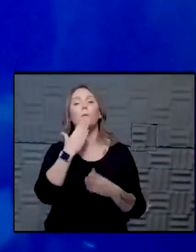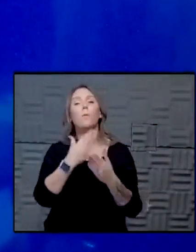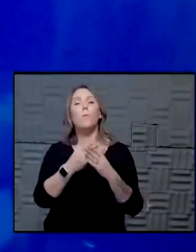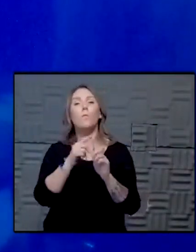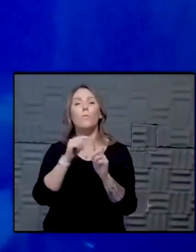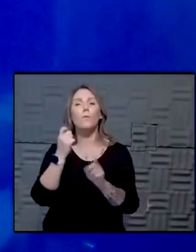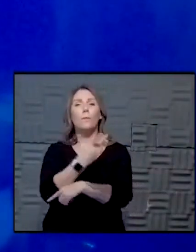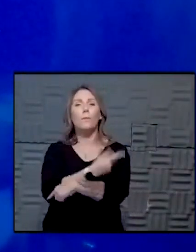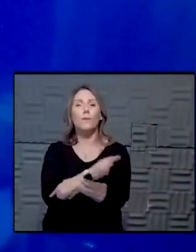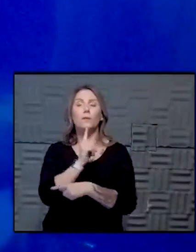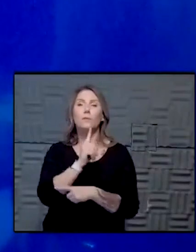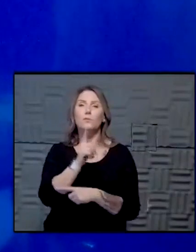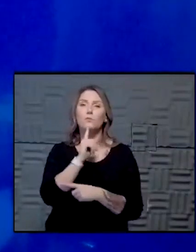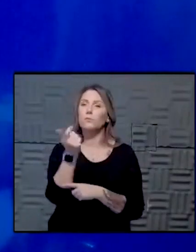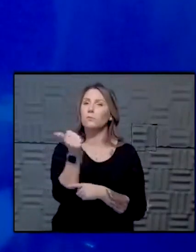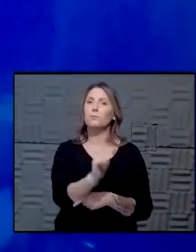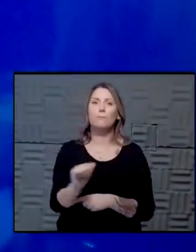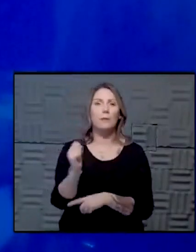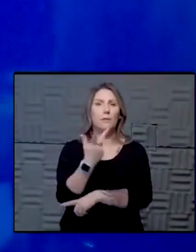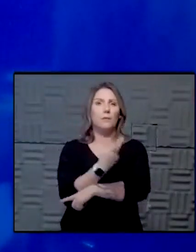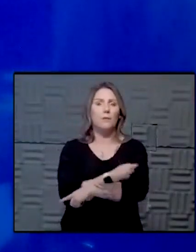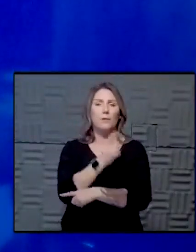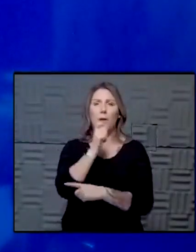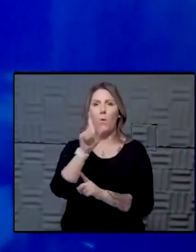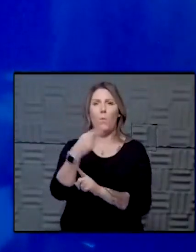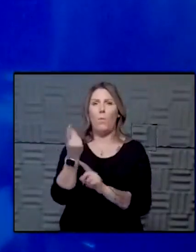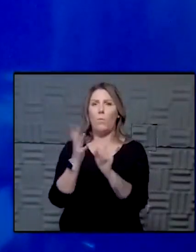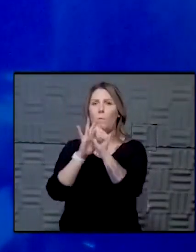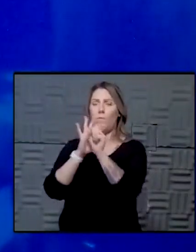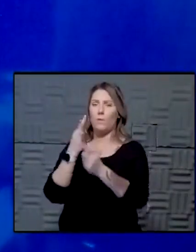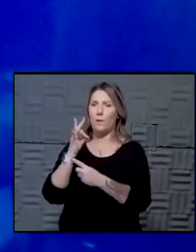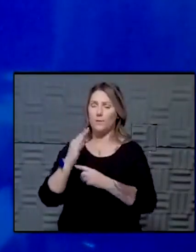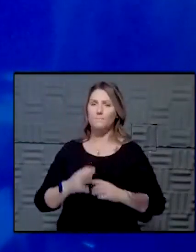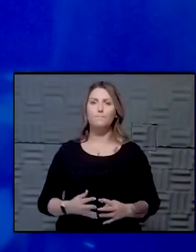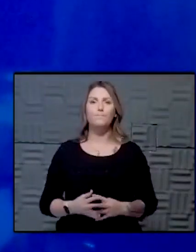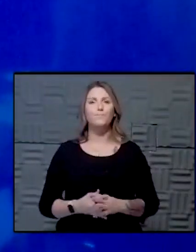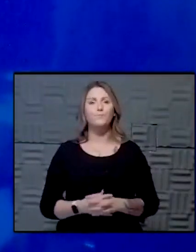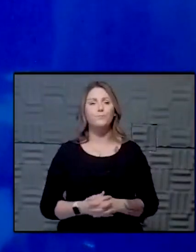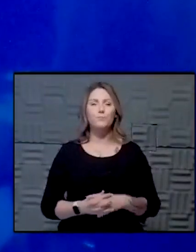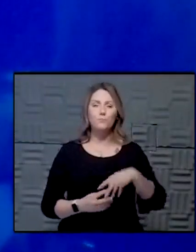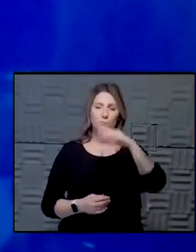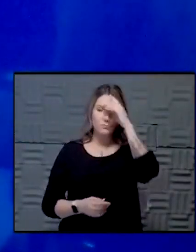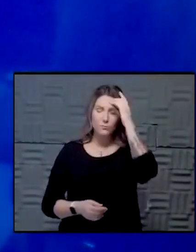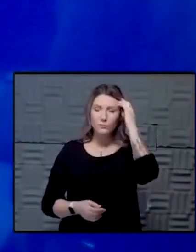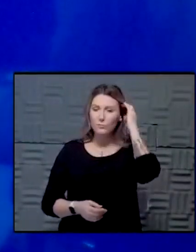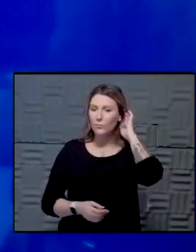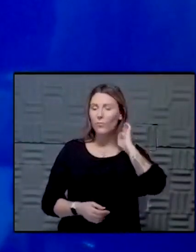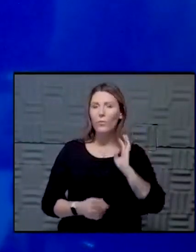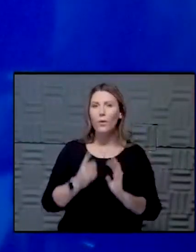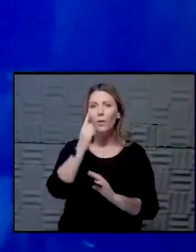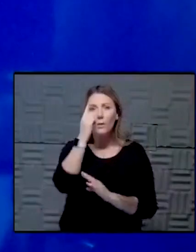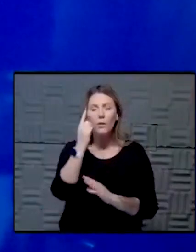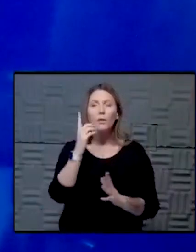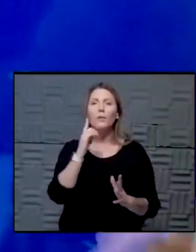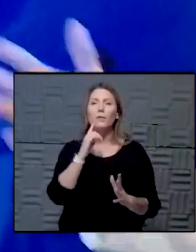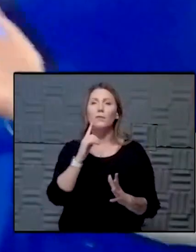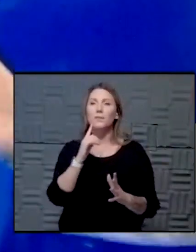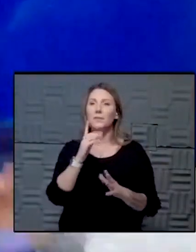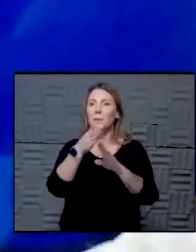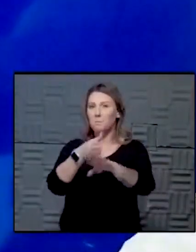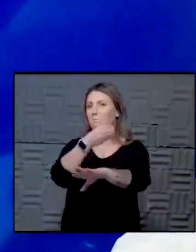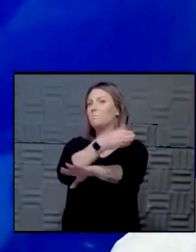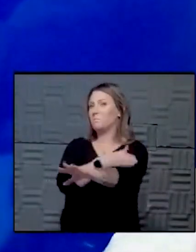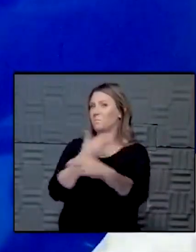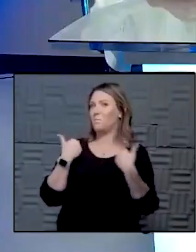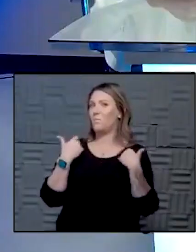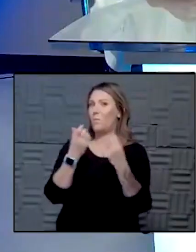vaccination. That's true for any vaccination, just not just COVID-19. But I think that they're on the road to making a